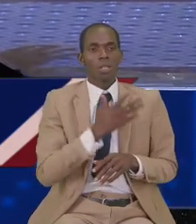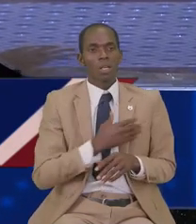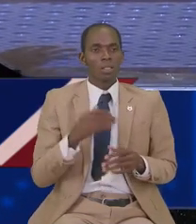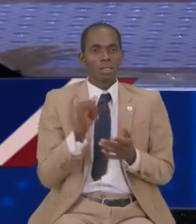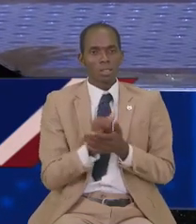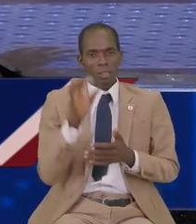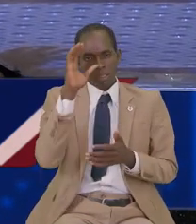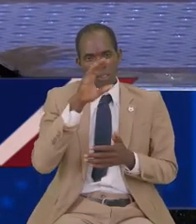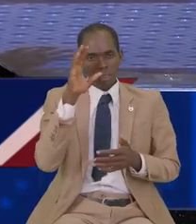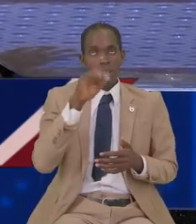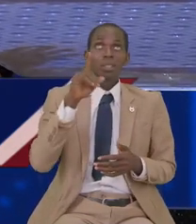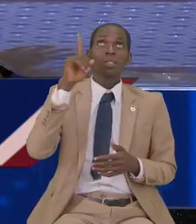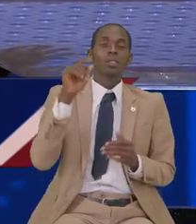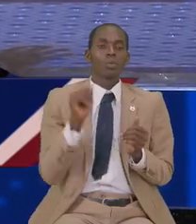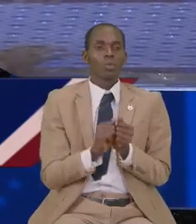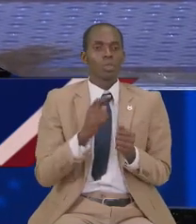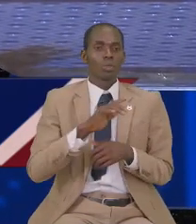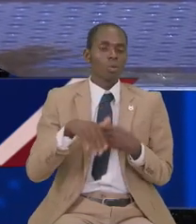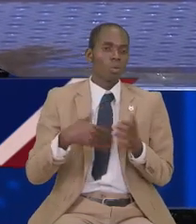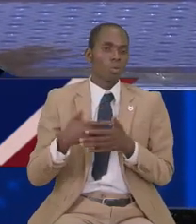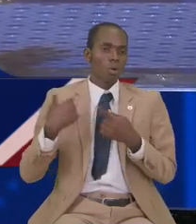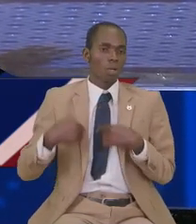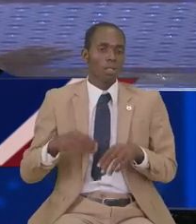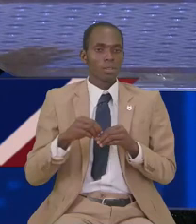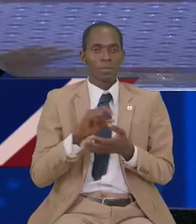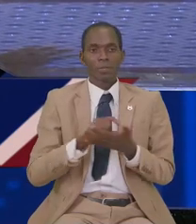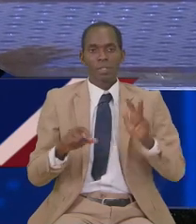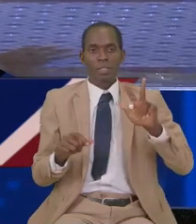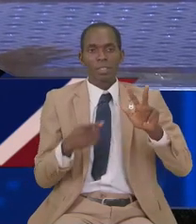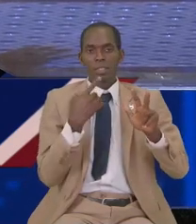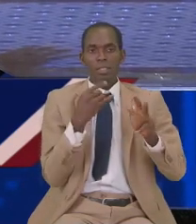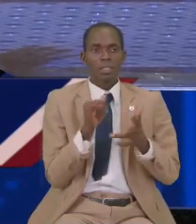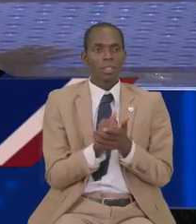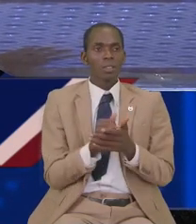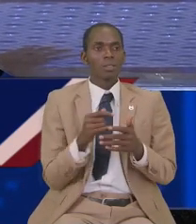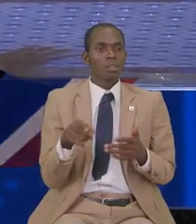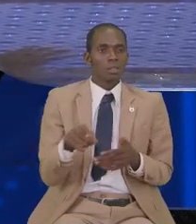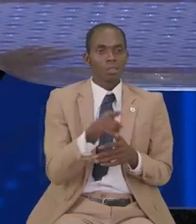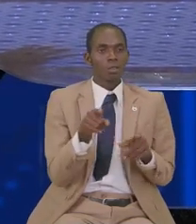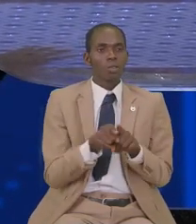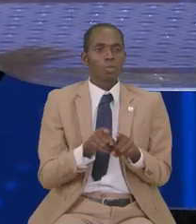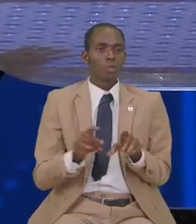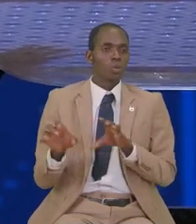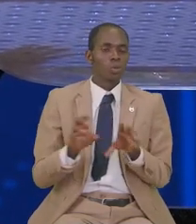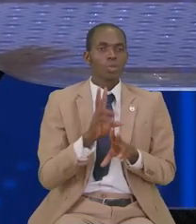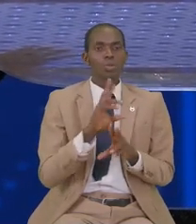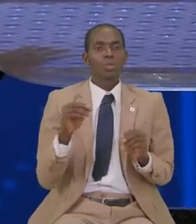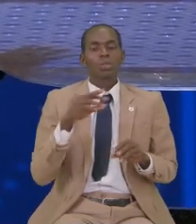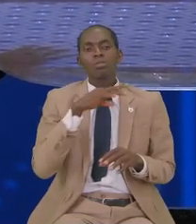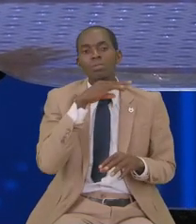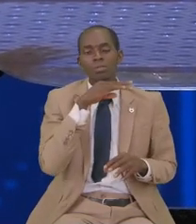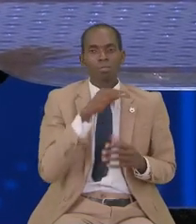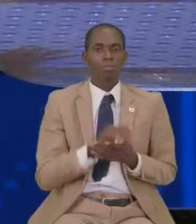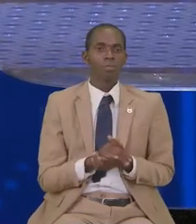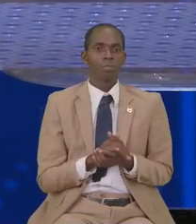seek him with the whole heart. In verse 3, it tells us in verse 3, they also do no